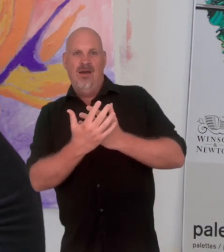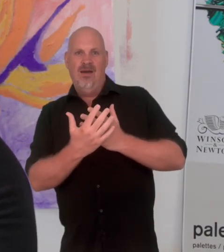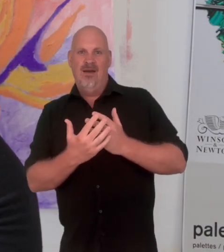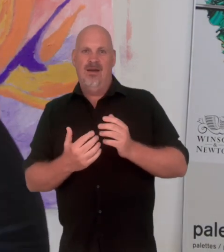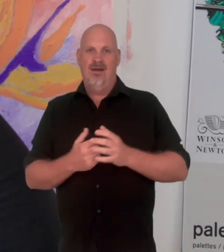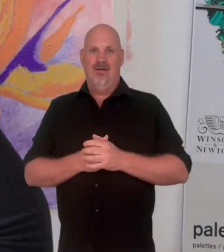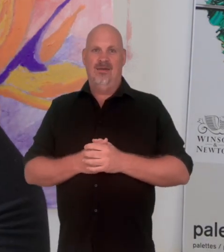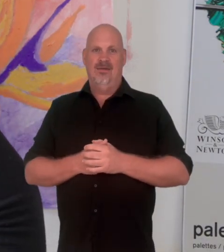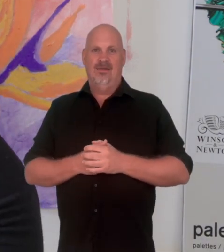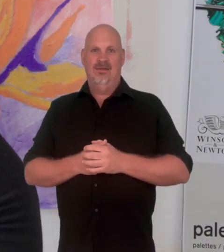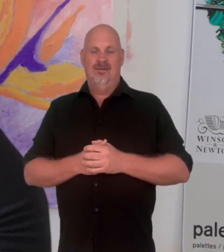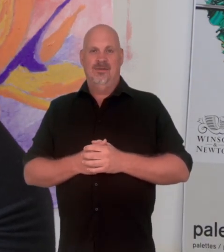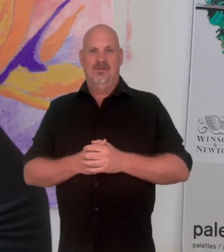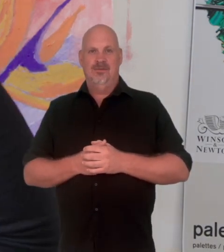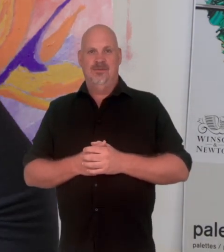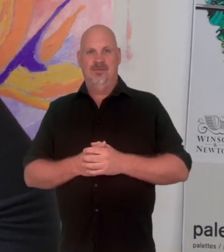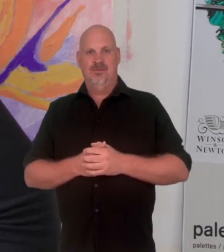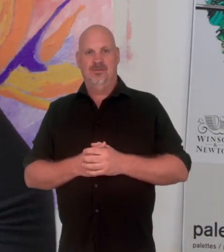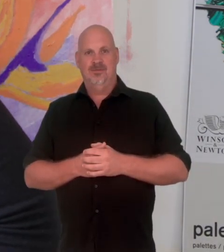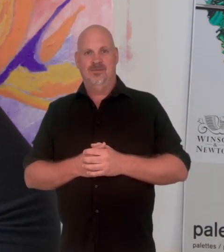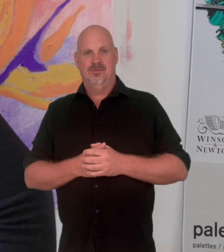Now I'll put all the leaves in the screen.